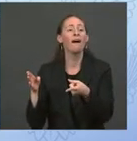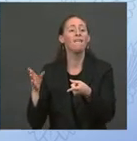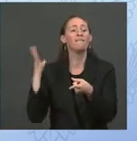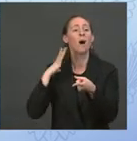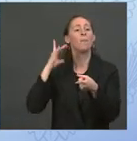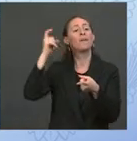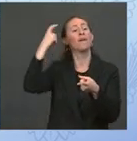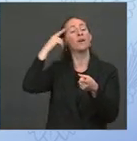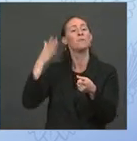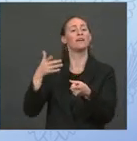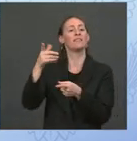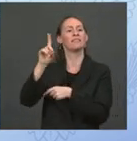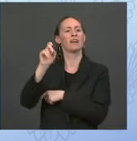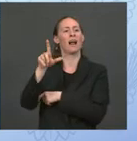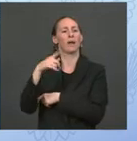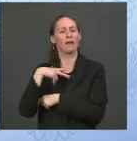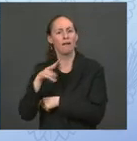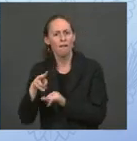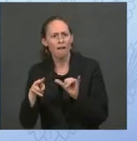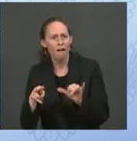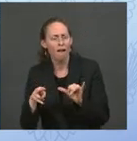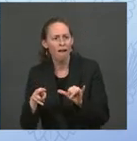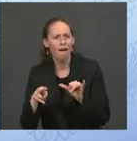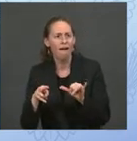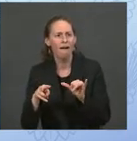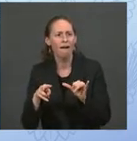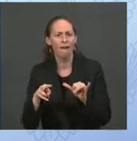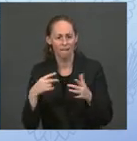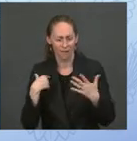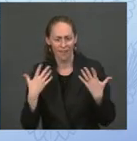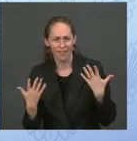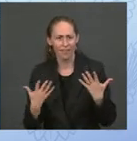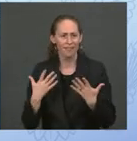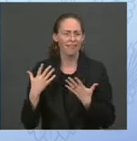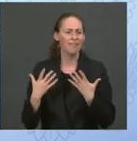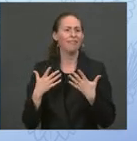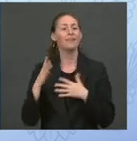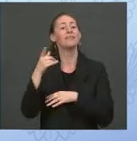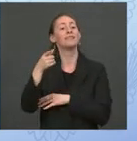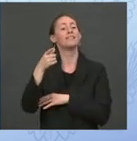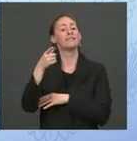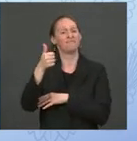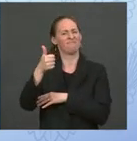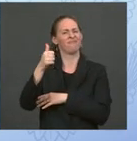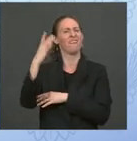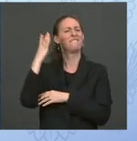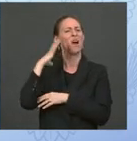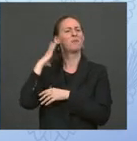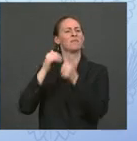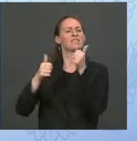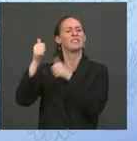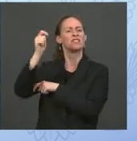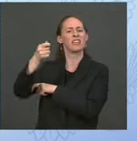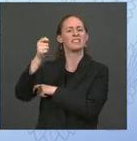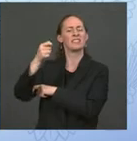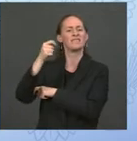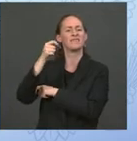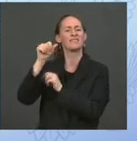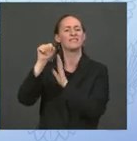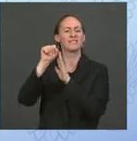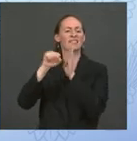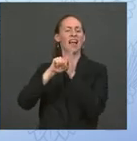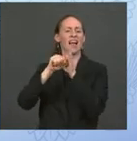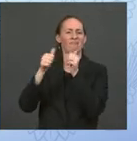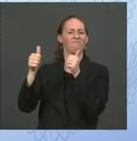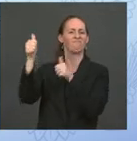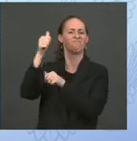Delaware? Swear to God, a former Chief Justice of the state Supreme Court and Rhodes